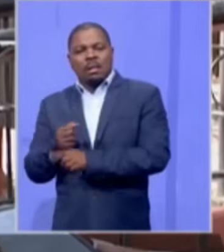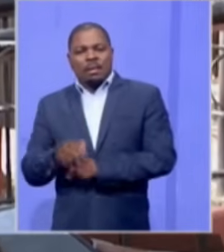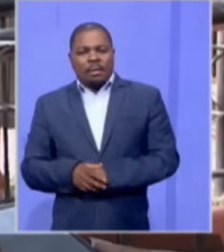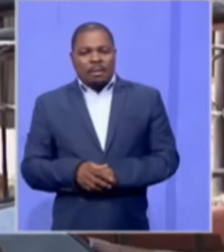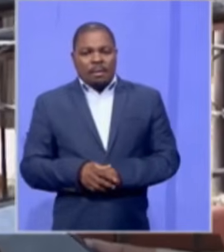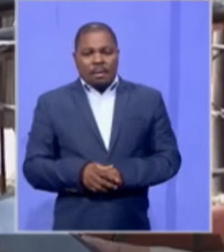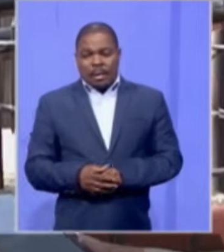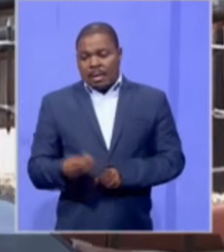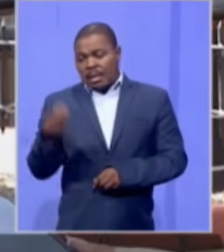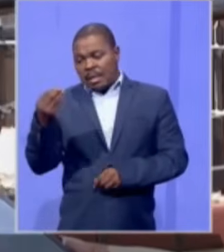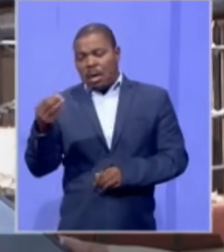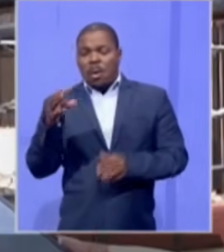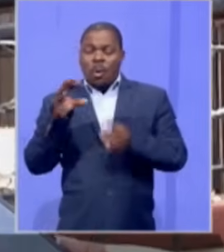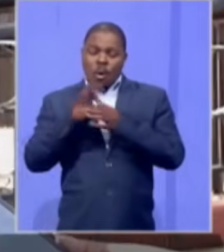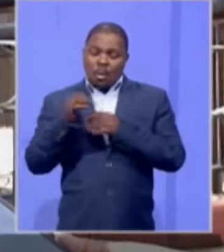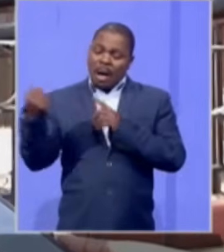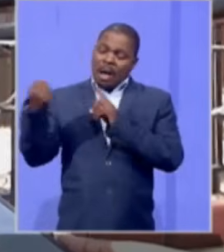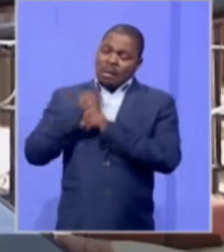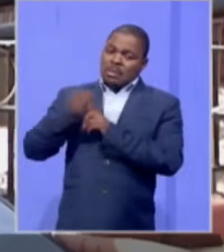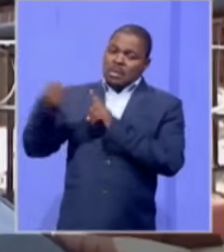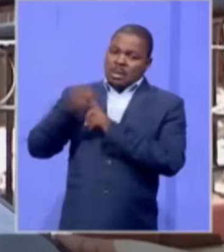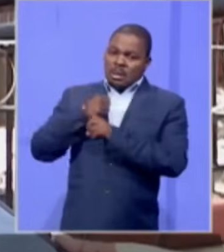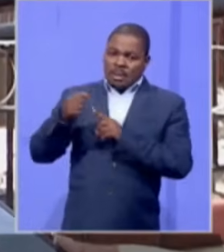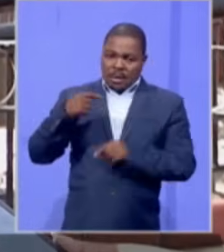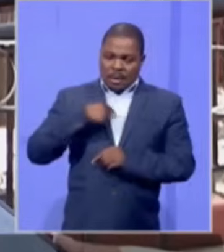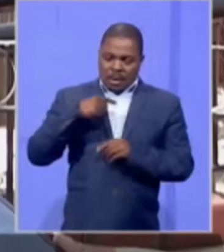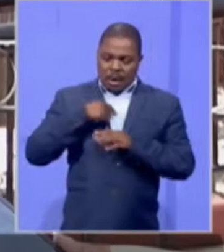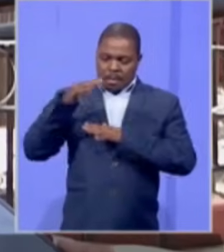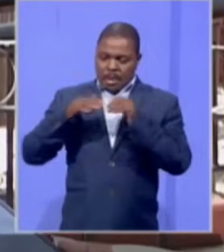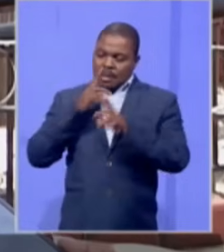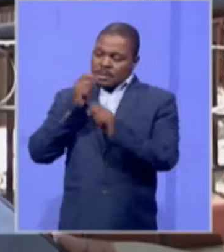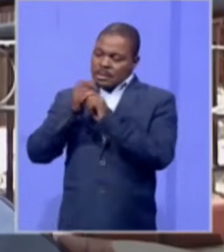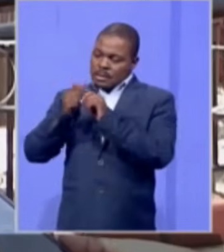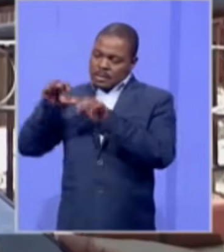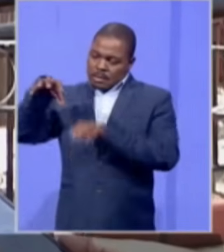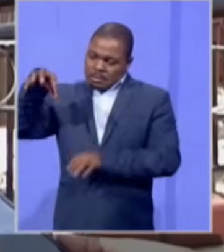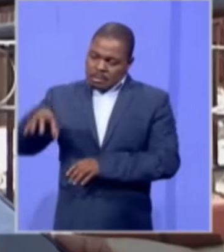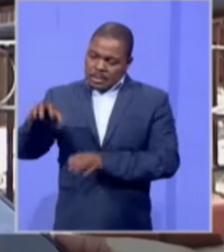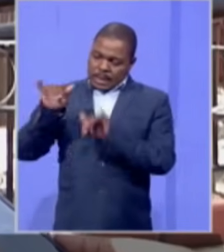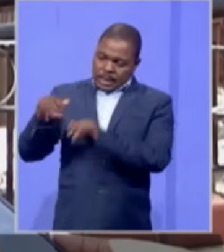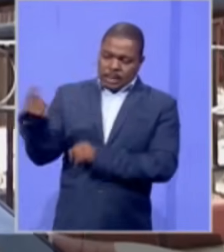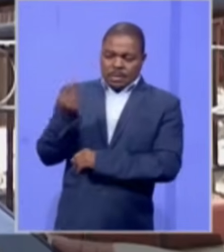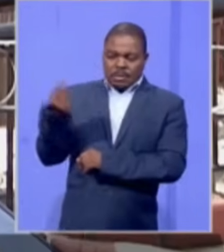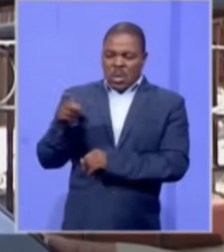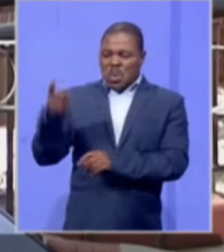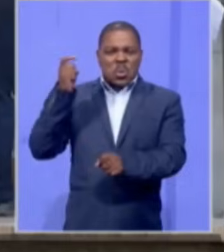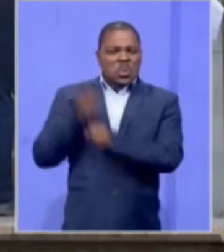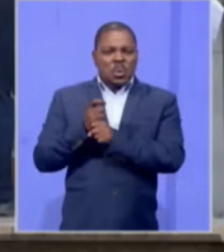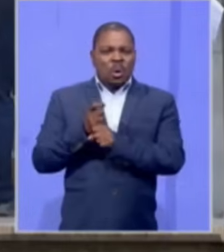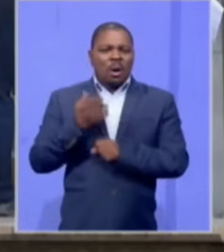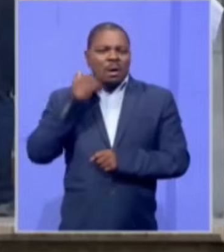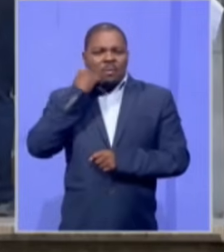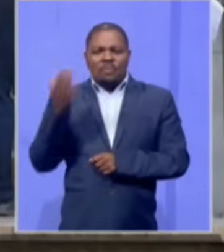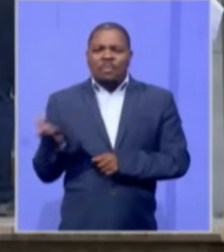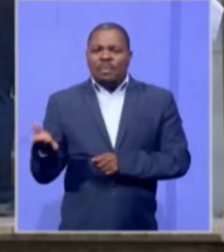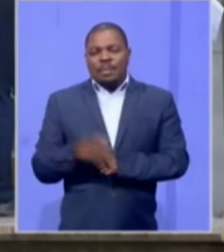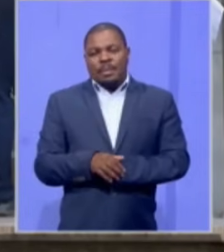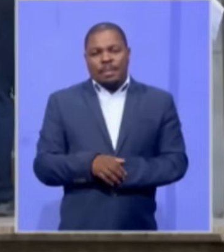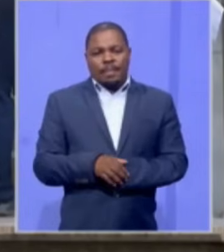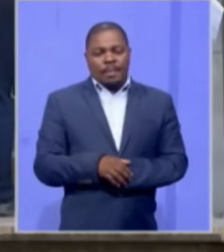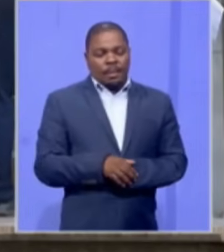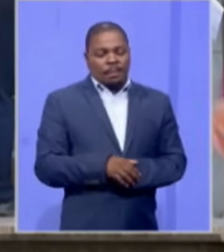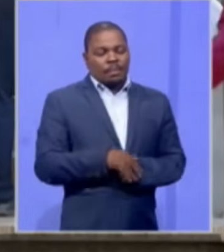dula hlekefetsa ka tlung ha ke ma aela mokhukhu ga itulele ka mokhukhung wa hae ha batle o dula ka mokhukhung wa hae. Mokgatlo wa